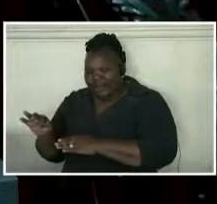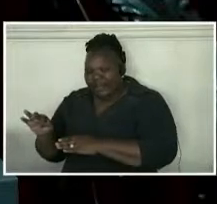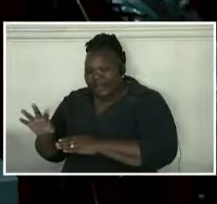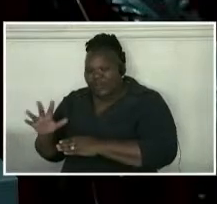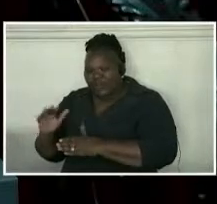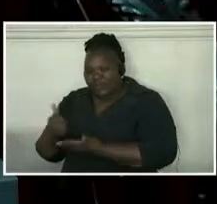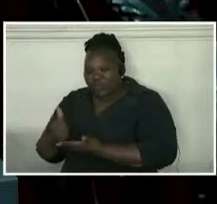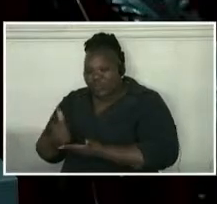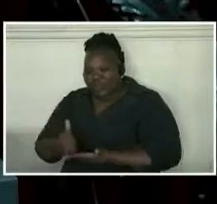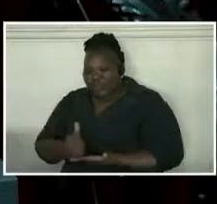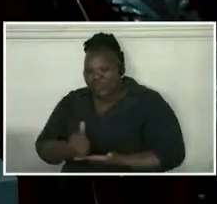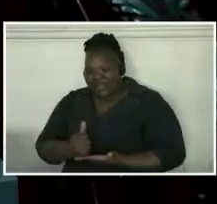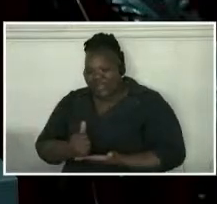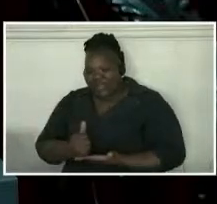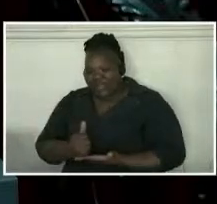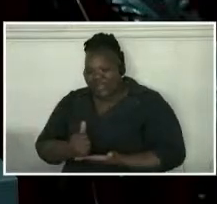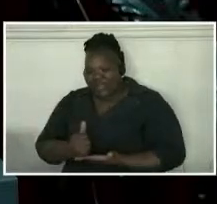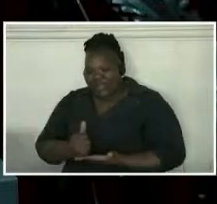is